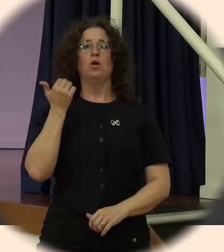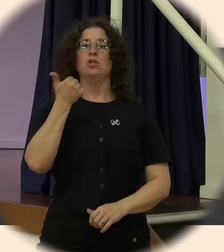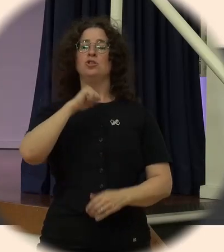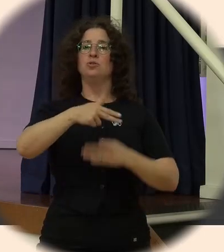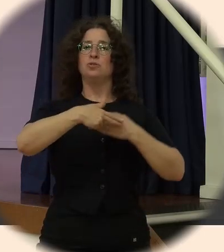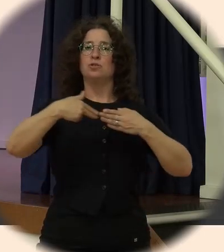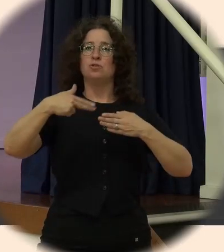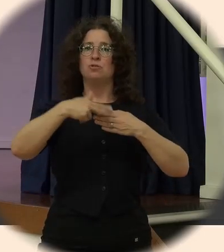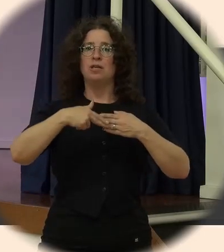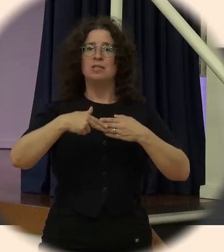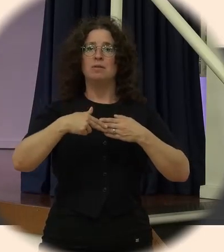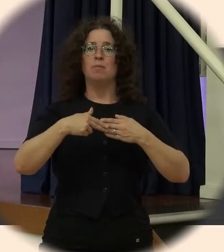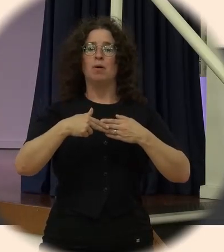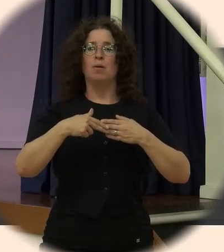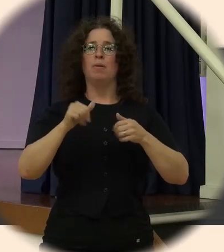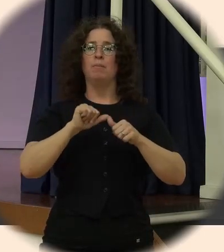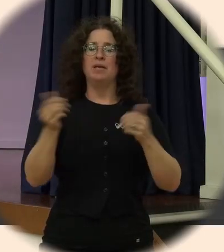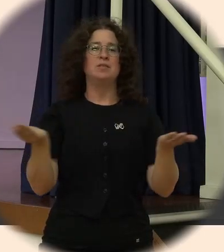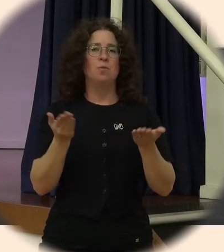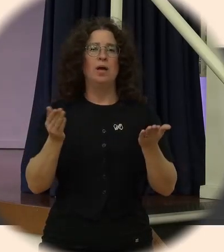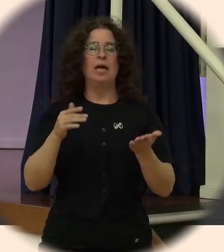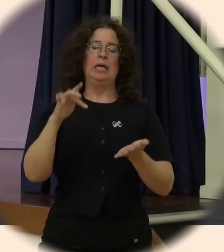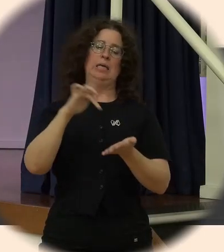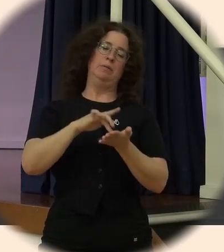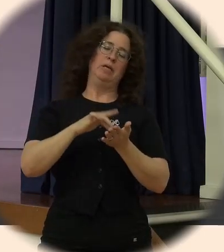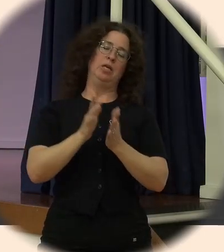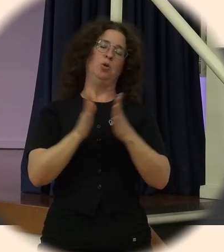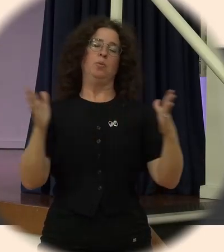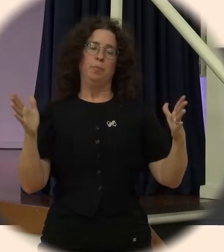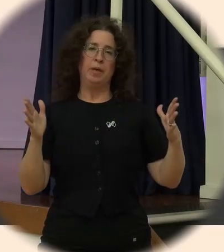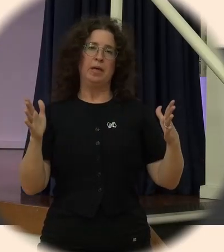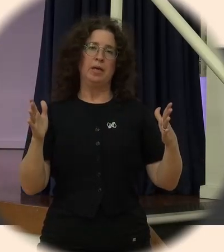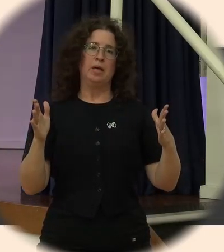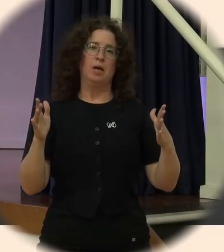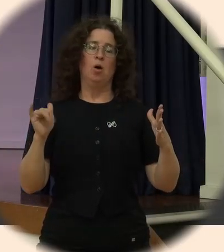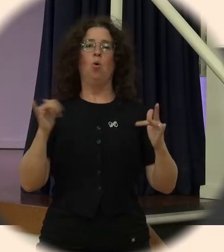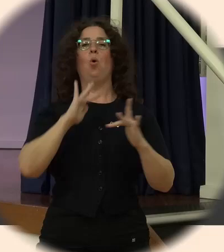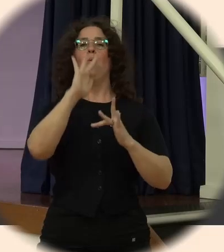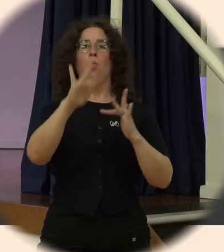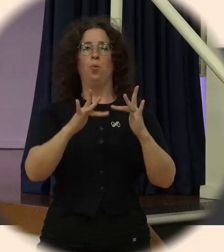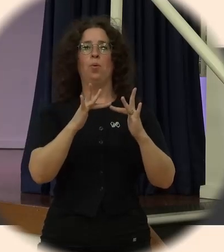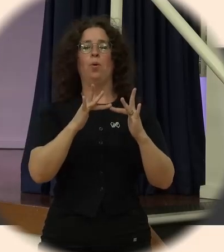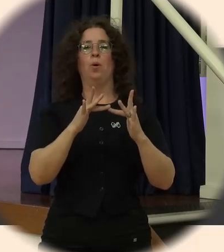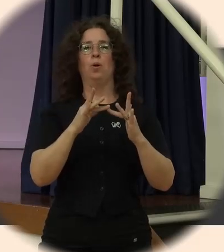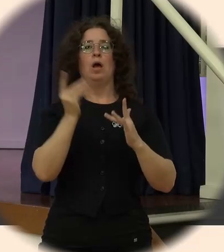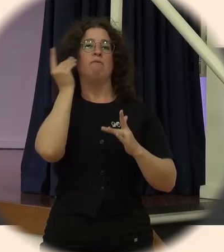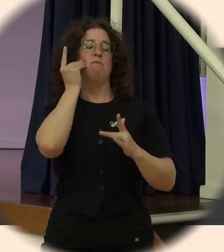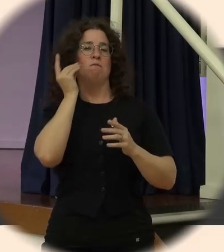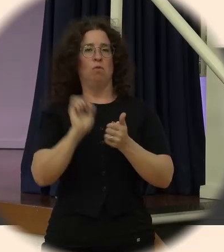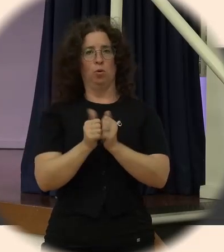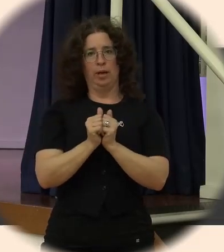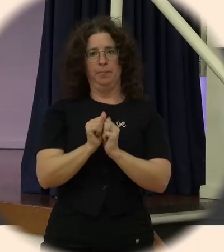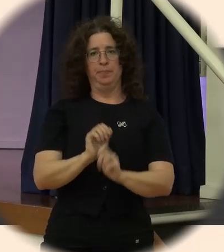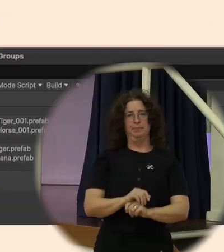in medium to large projects, live service and mobile games, and any game that relies on frequent content updates.